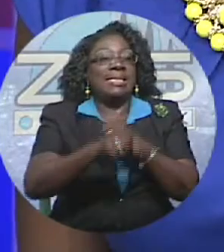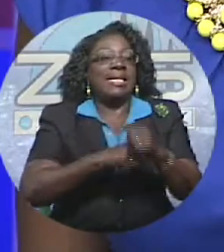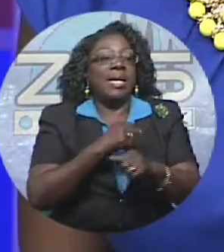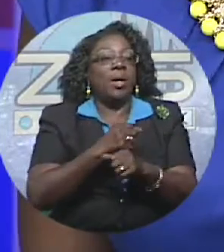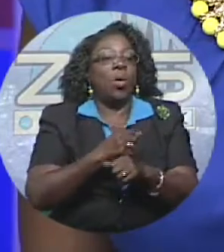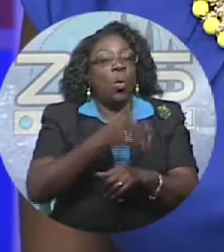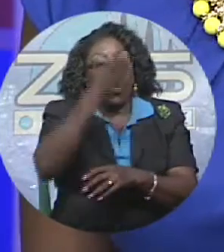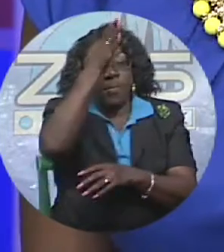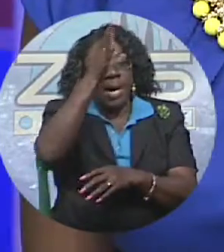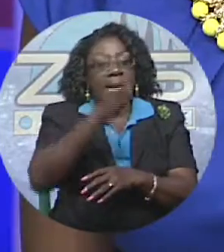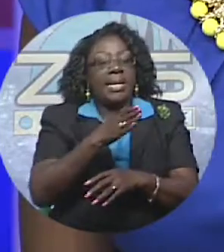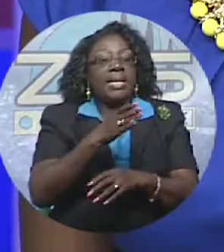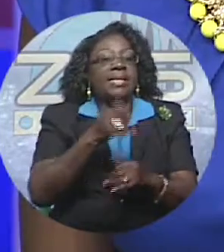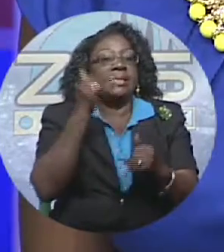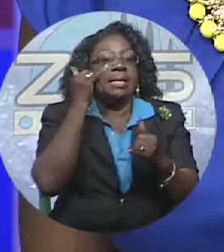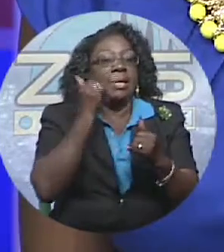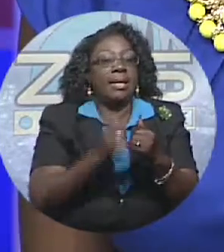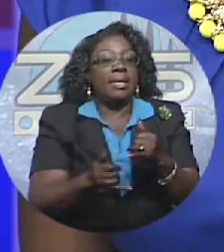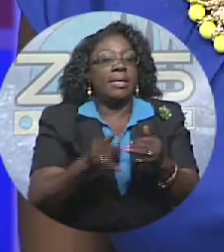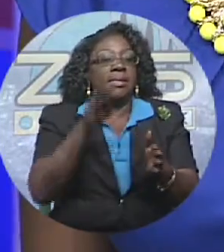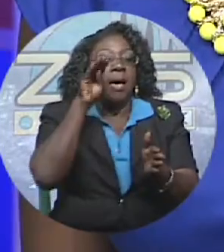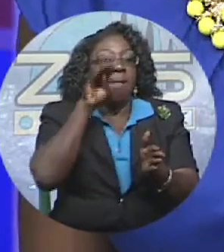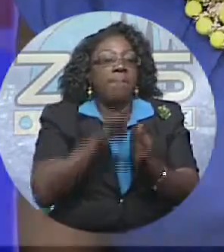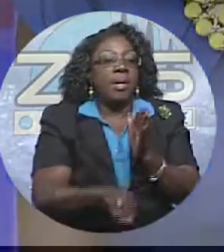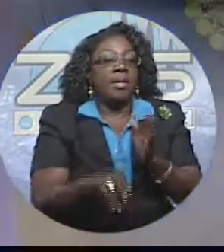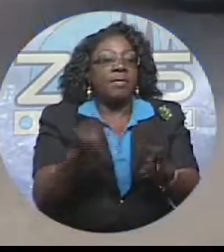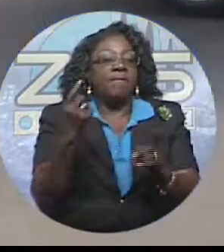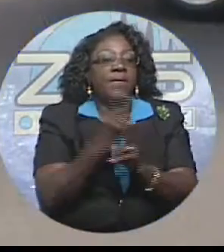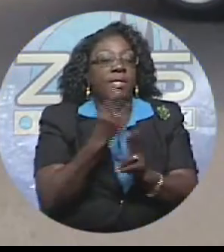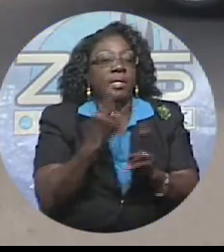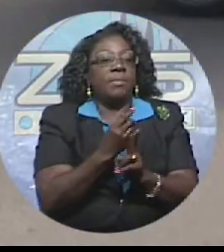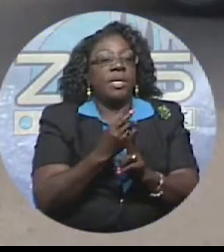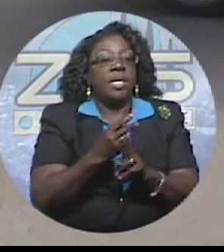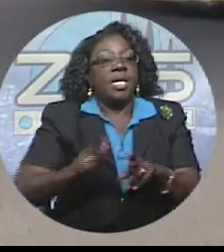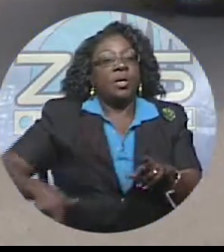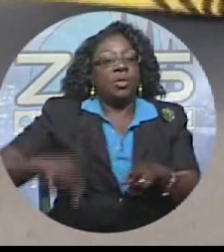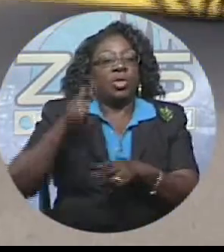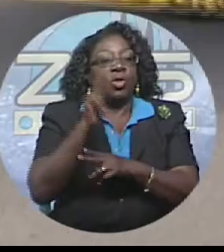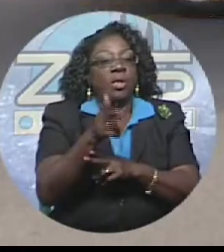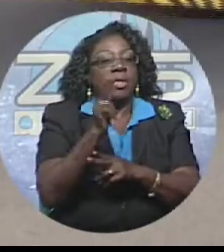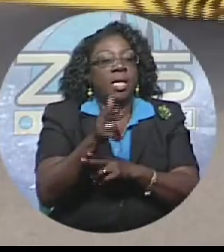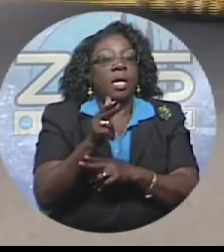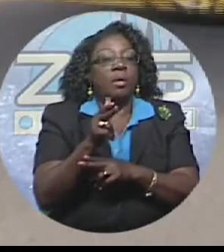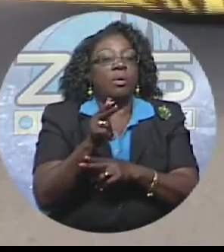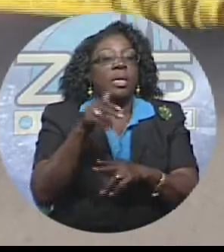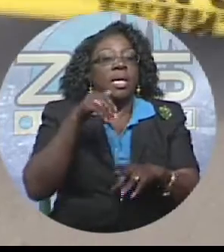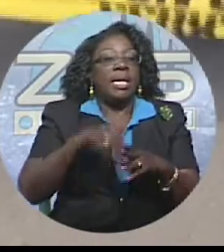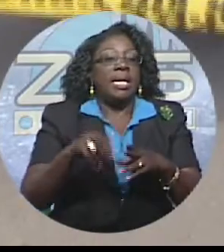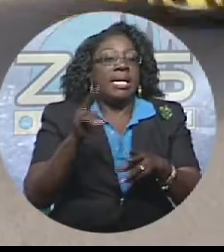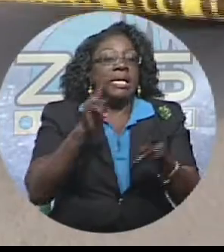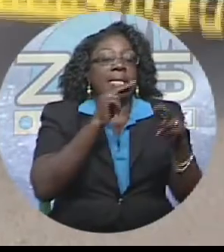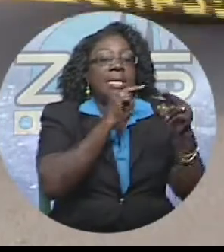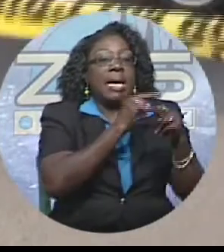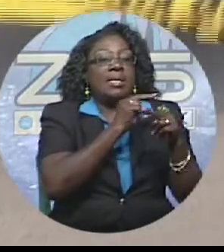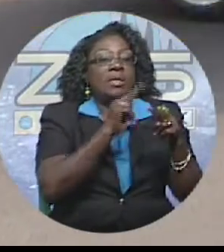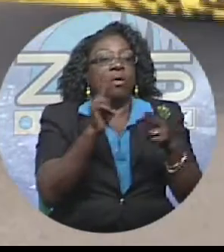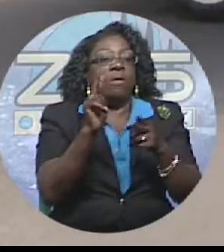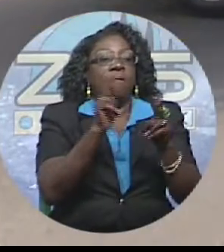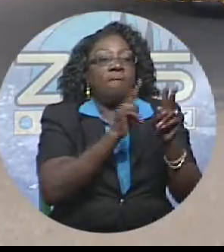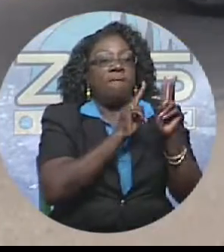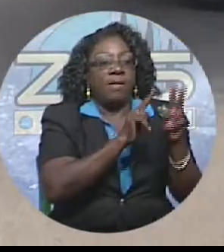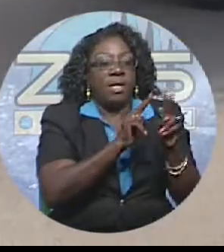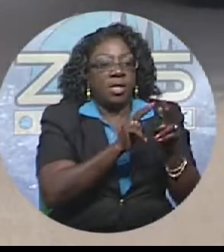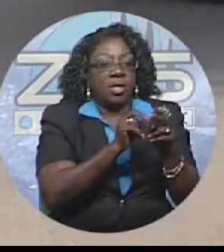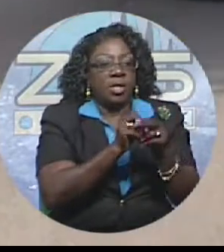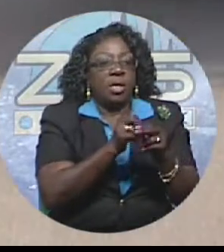country's latest murder victim this Independence holiday. He was gunned down just moments ago outside the Sioux Kitchen and Restaurant on